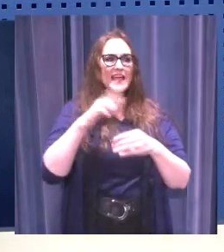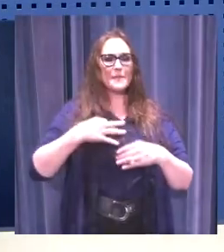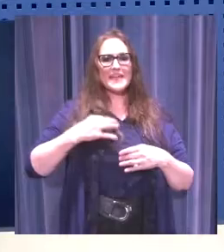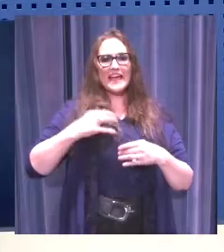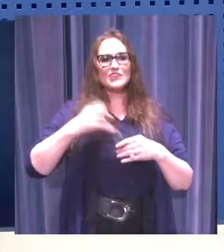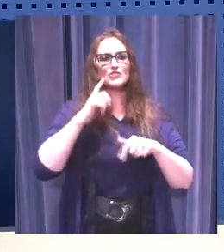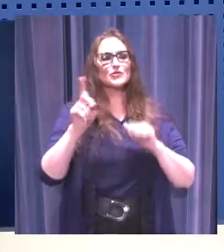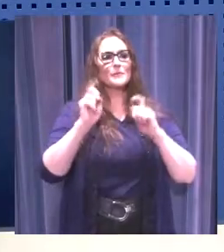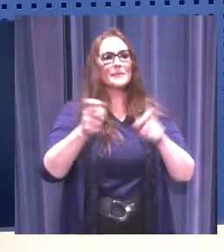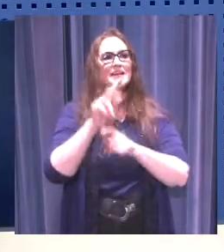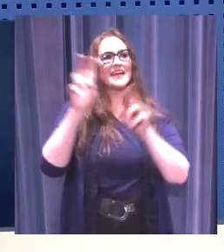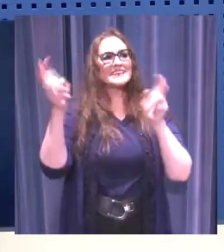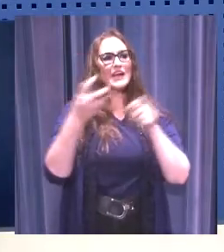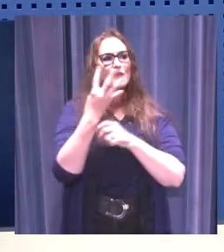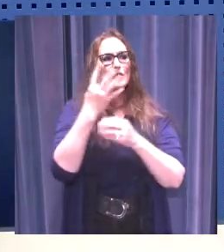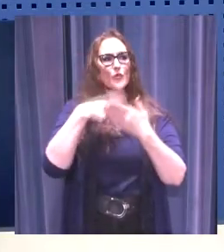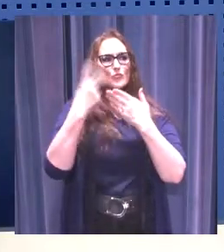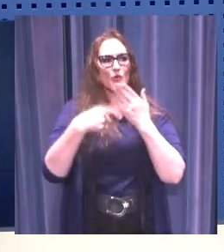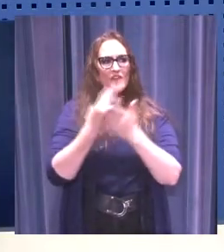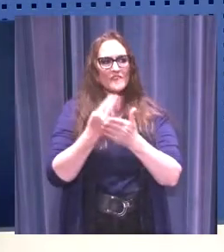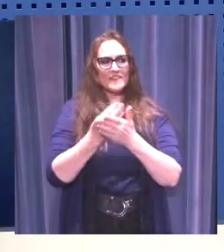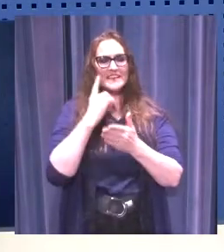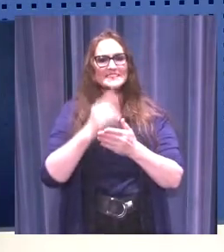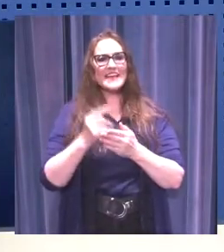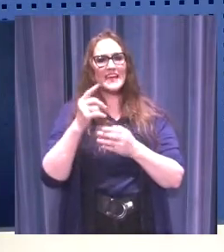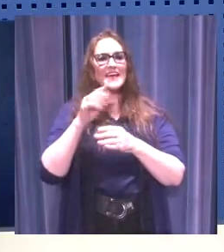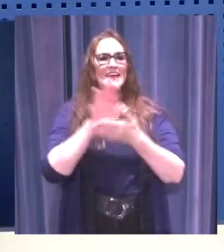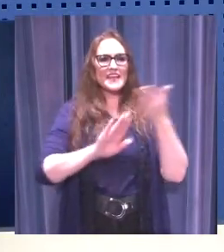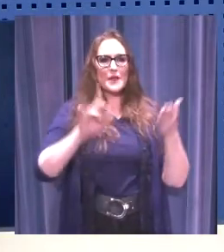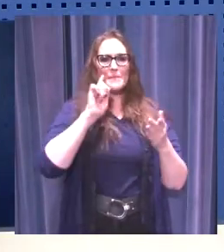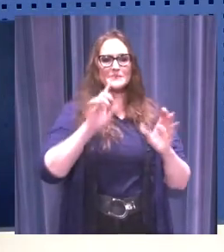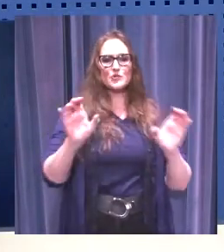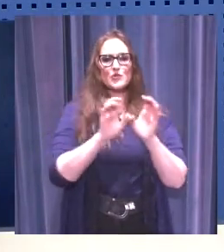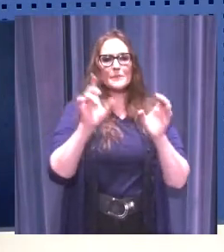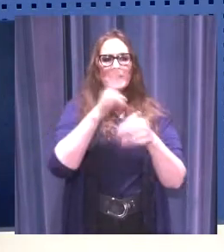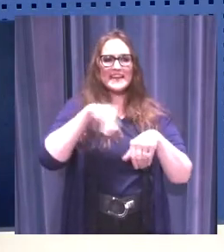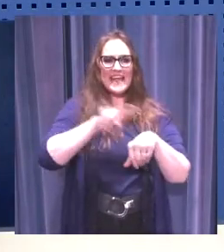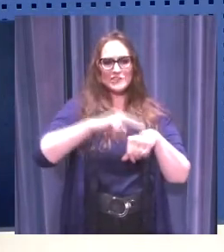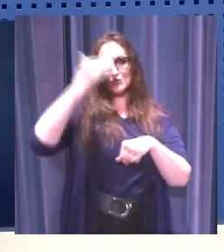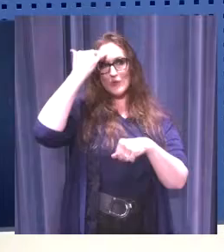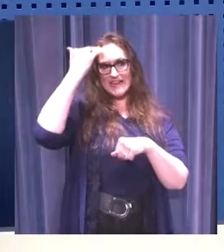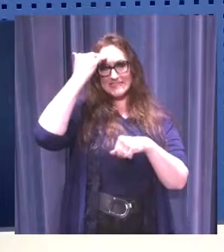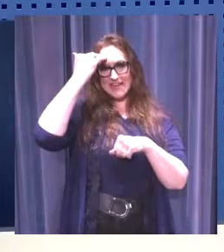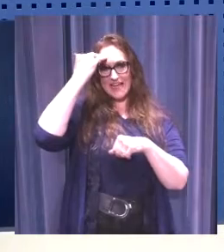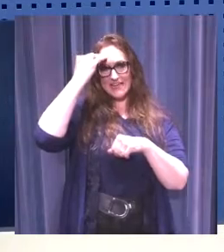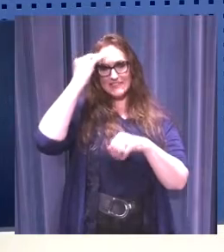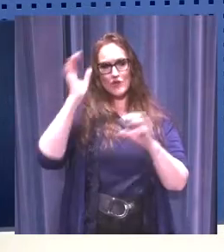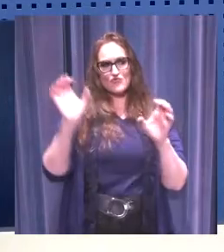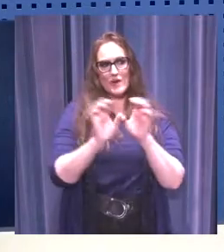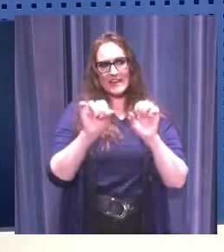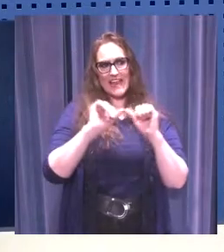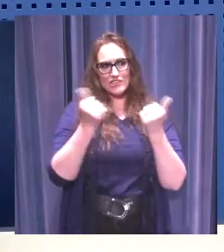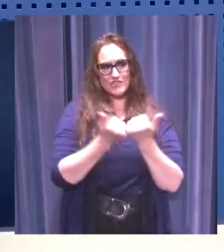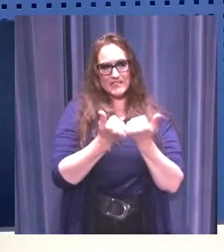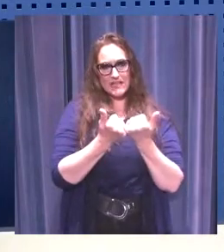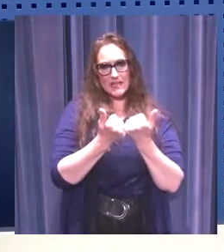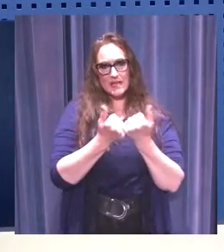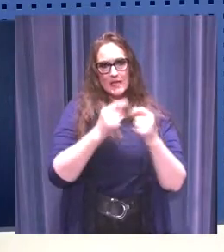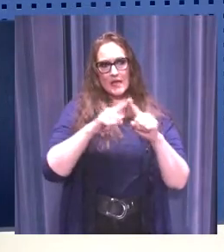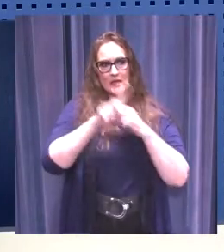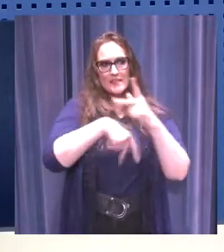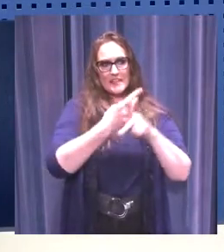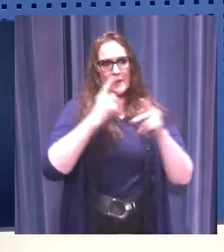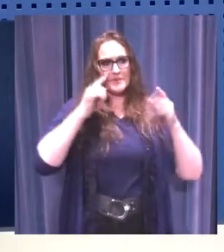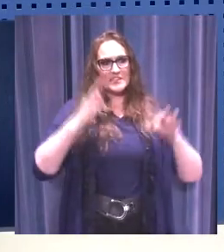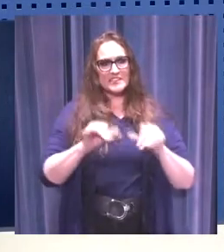administer Title IV program funds, that institutions must be accredited by a nationally recognized accrediting agency. If these type of